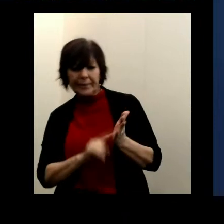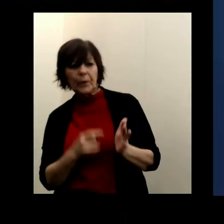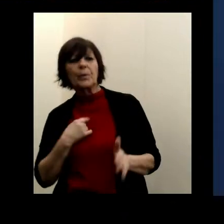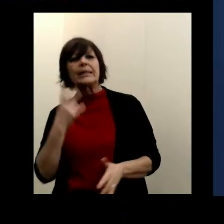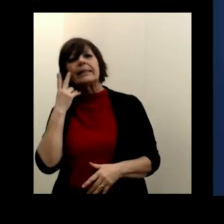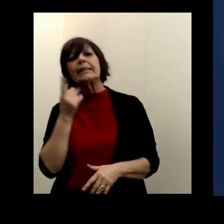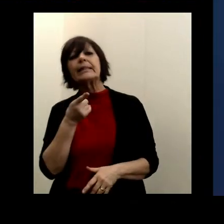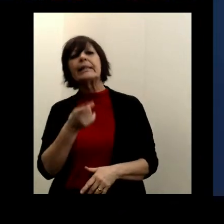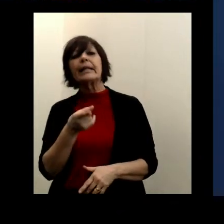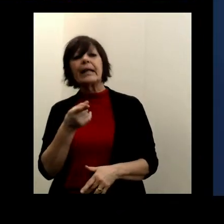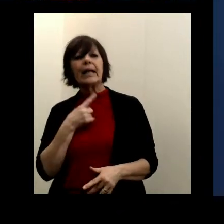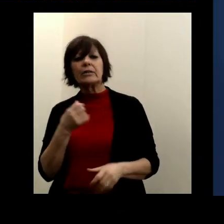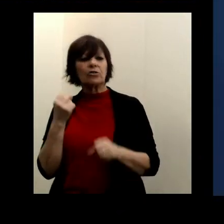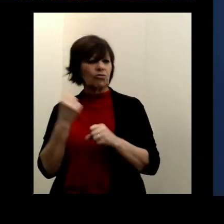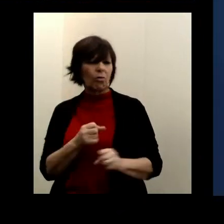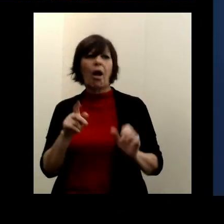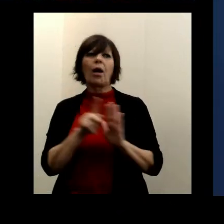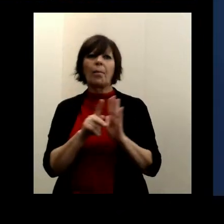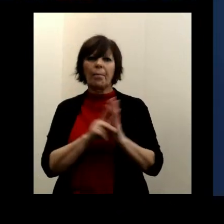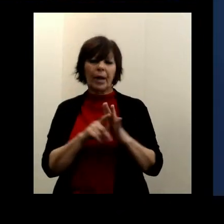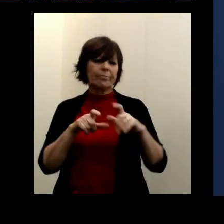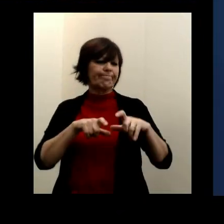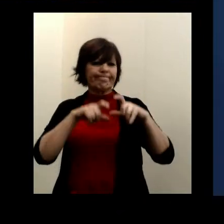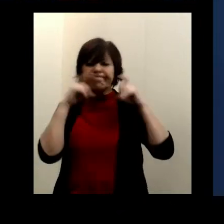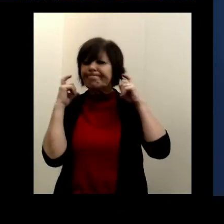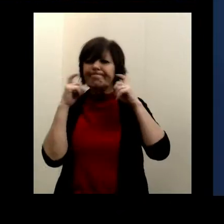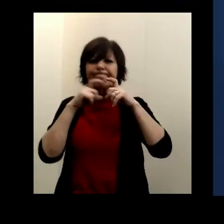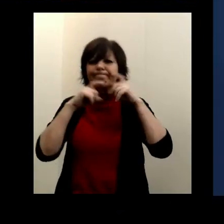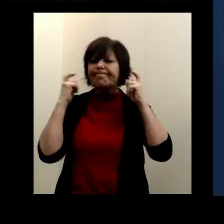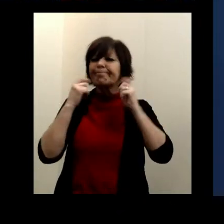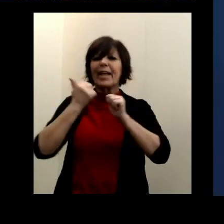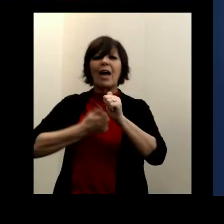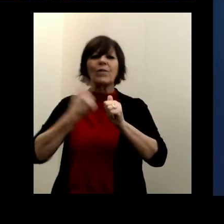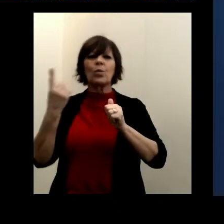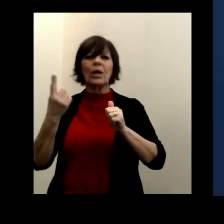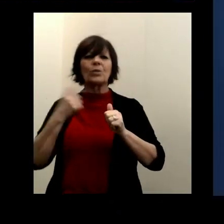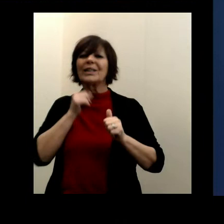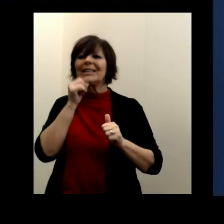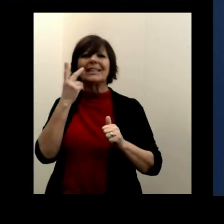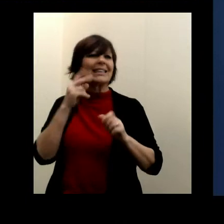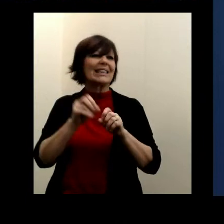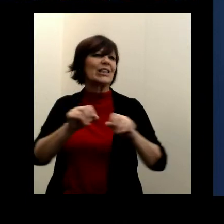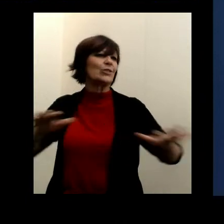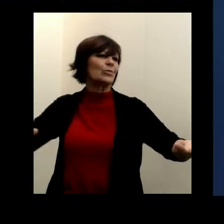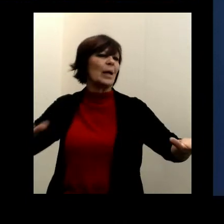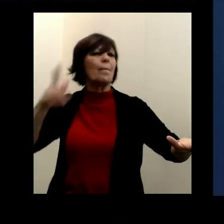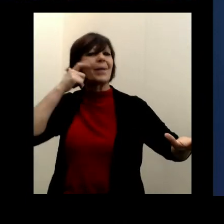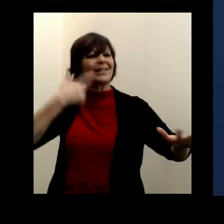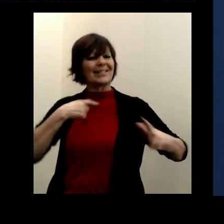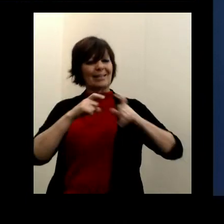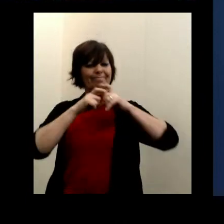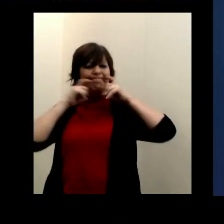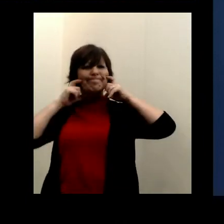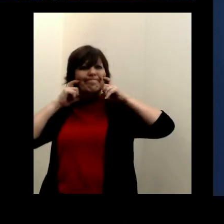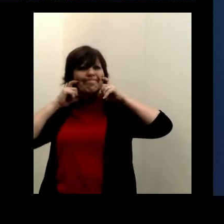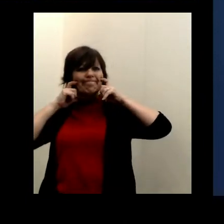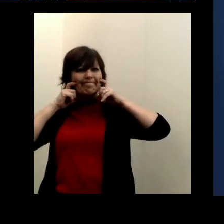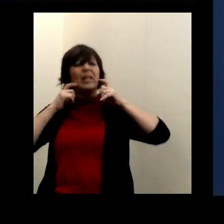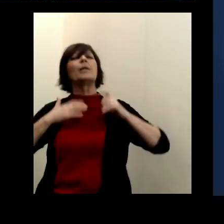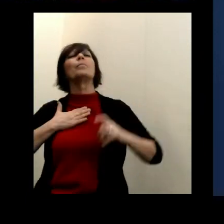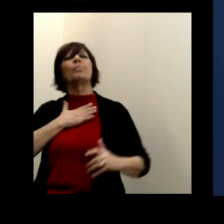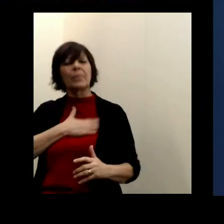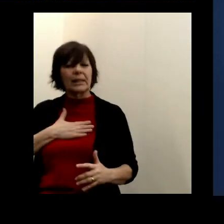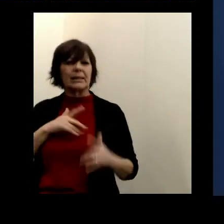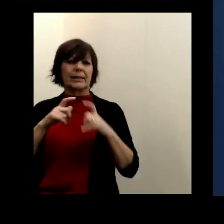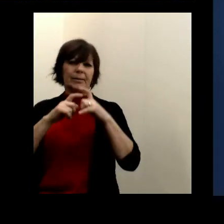that they had strong policies in that workplace where everybody was wearing a mask, and we didn't see any transmission within the workplace. So please wear